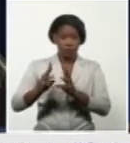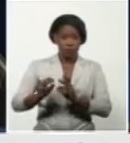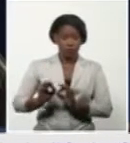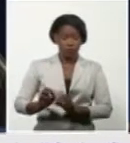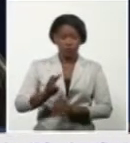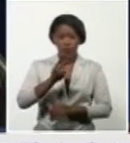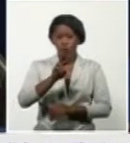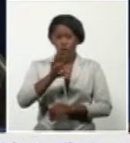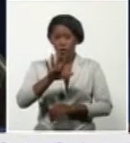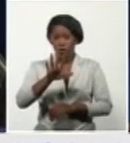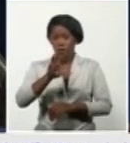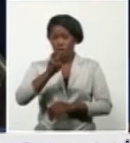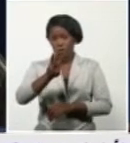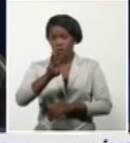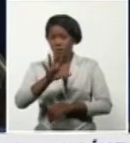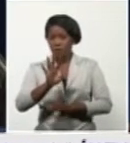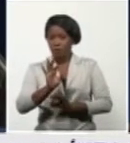been